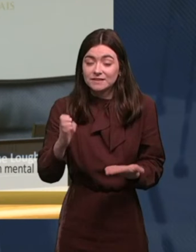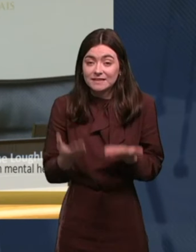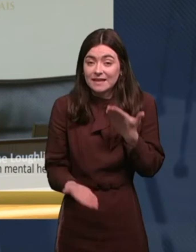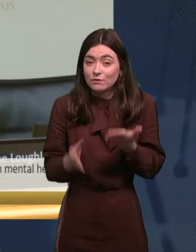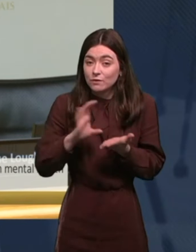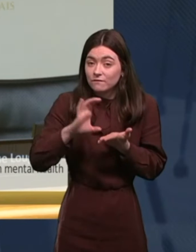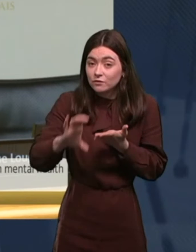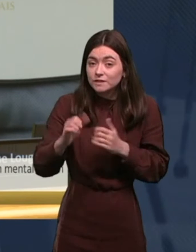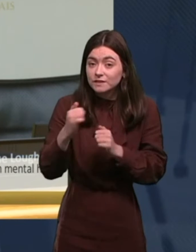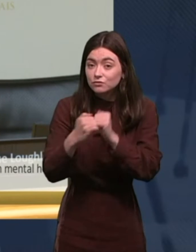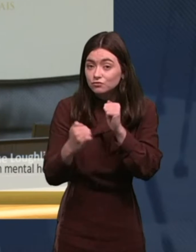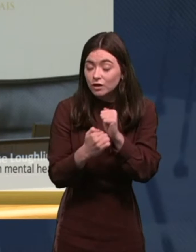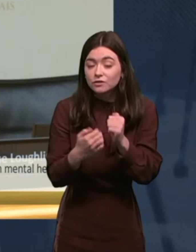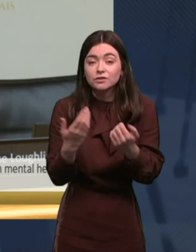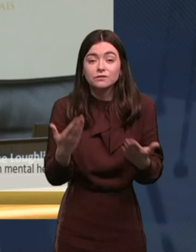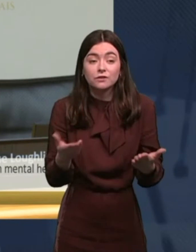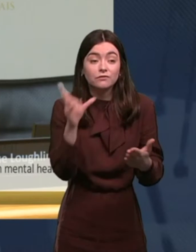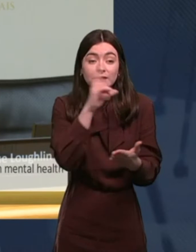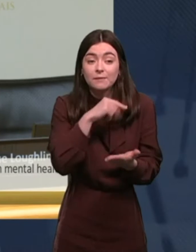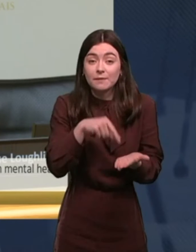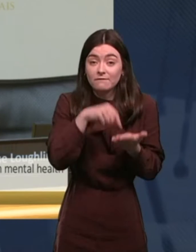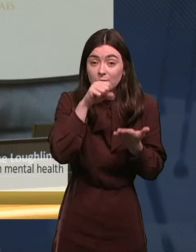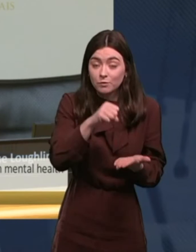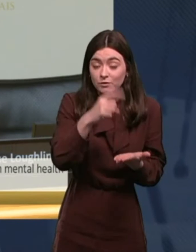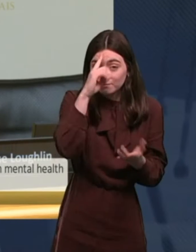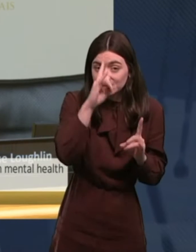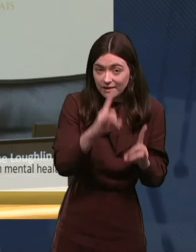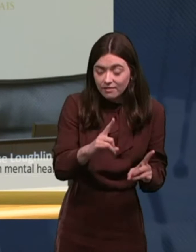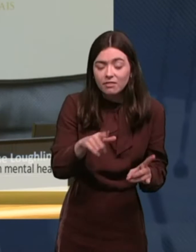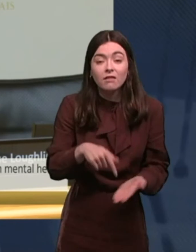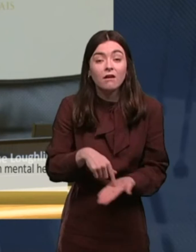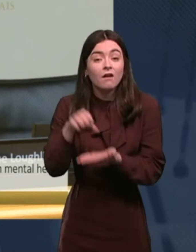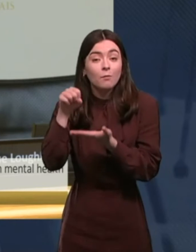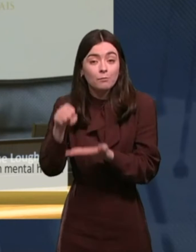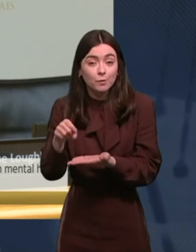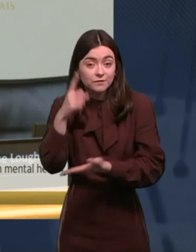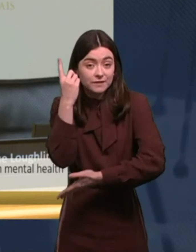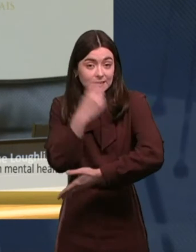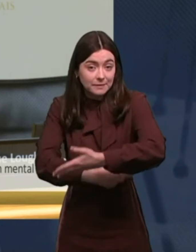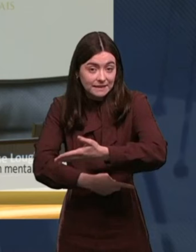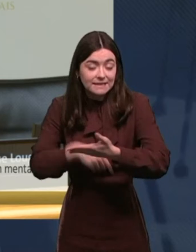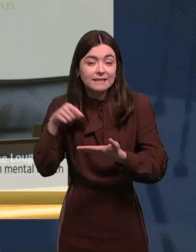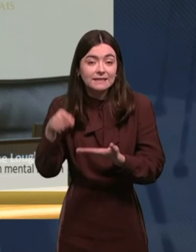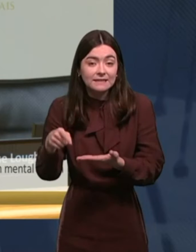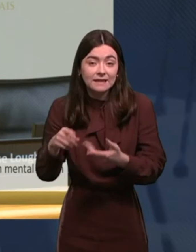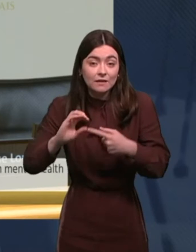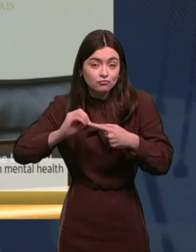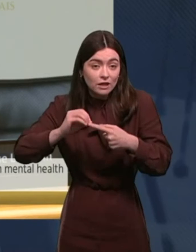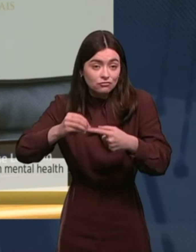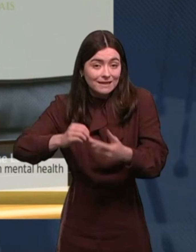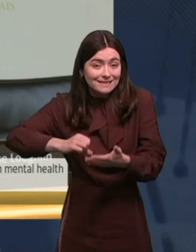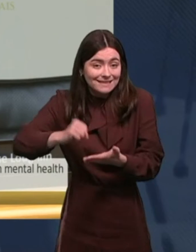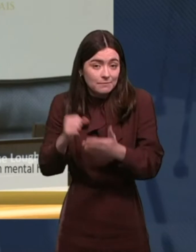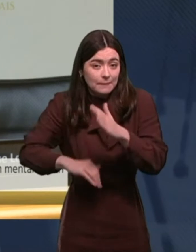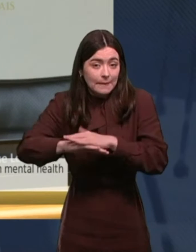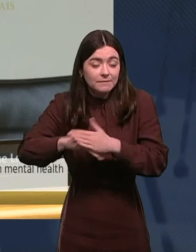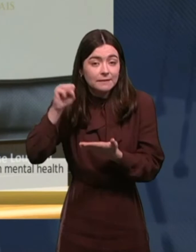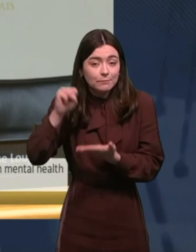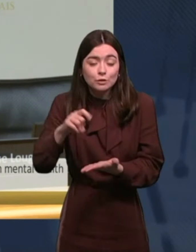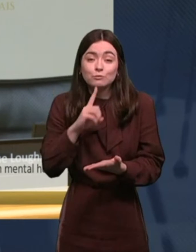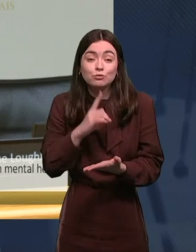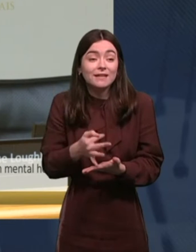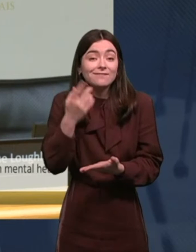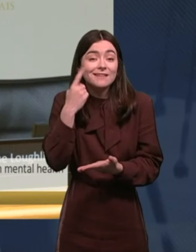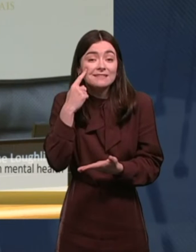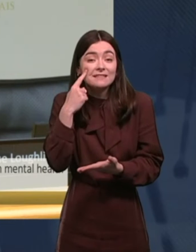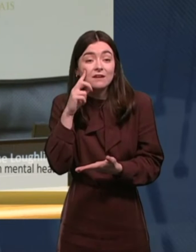is structured, so that they will have a mental health budget, they will have a disability budget, and they're trying to contain that budget, and if they see that another